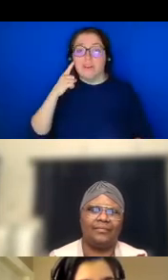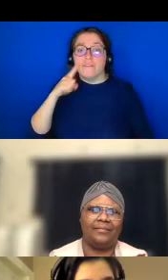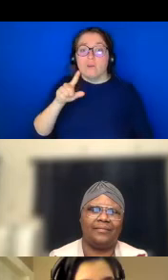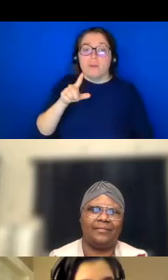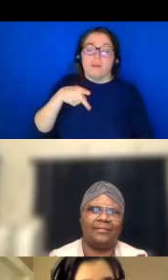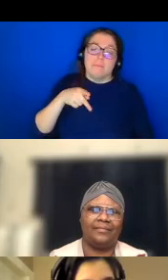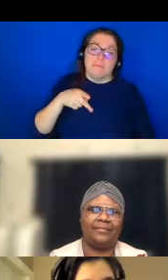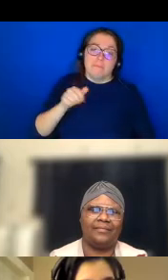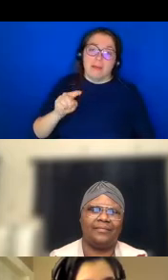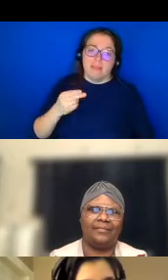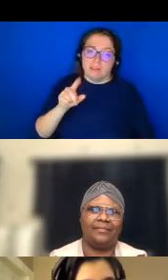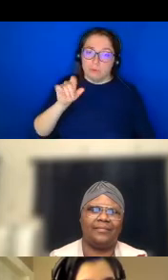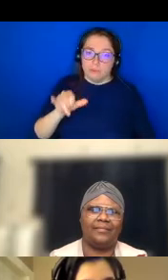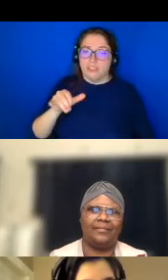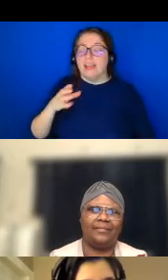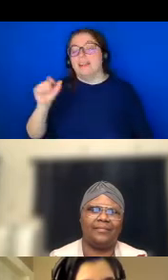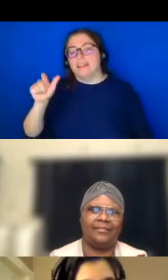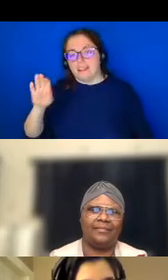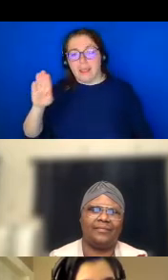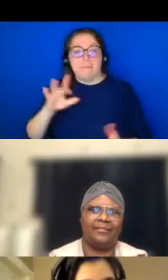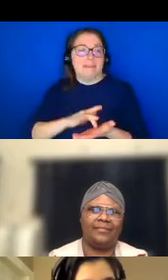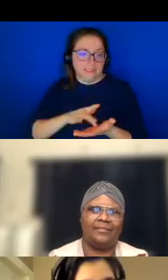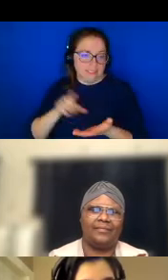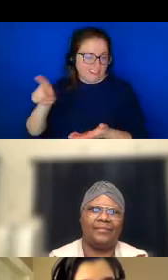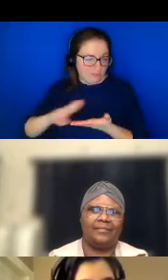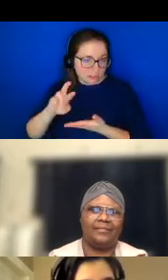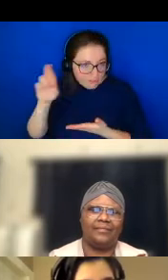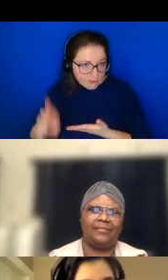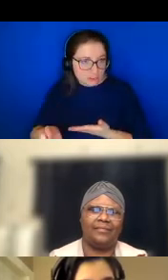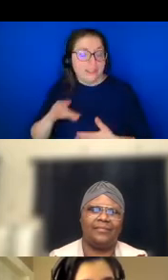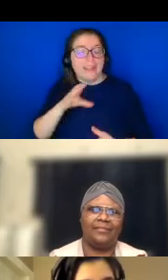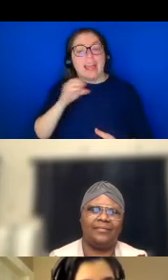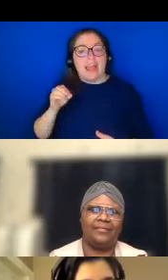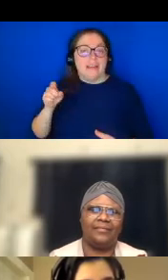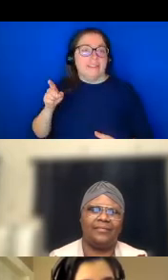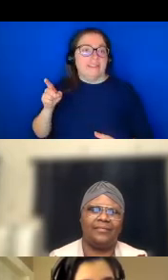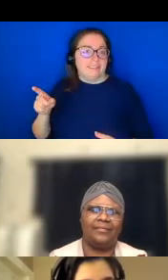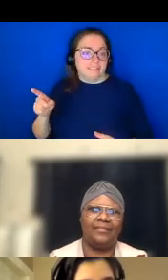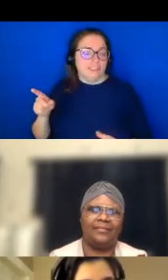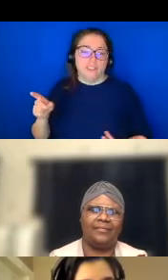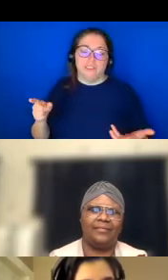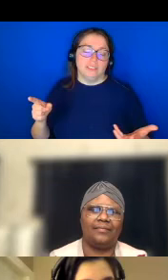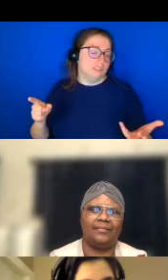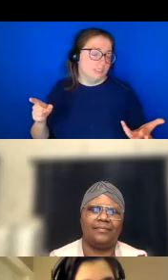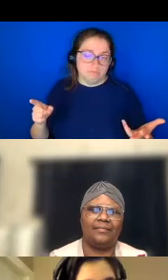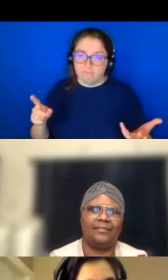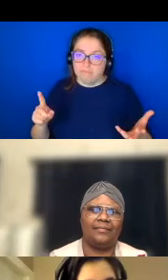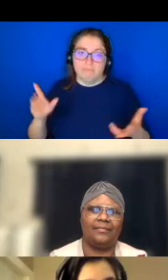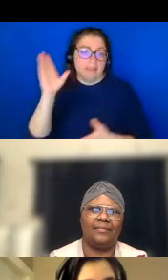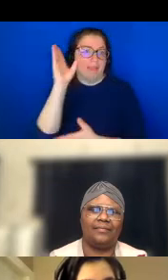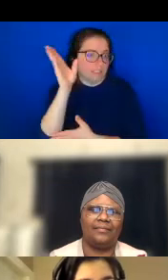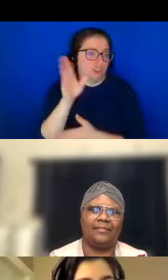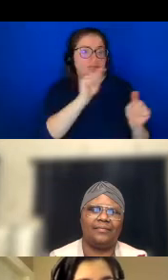laboratory medicine at the University of Rochester, and did many invited lectures for